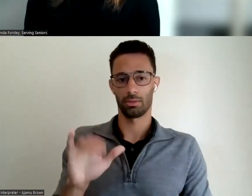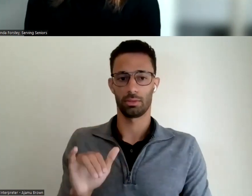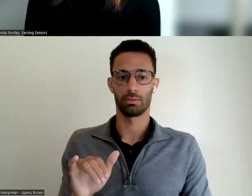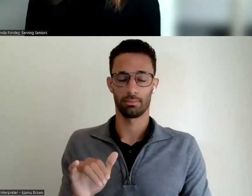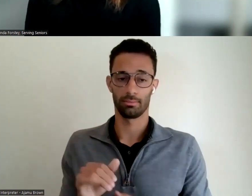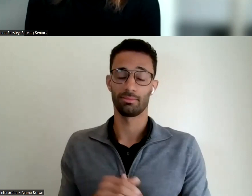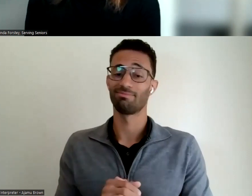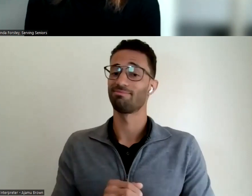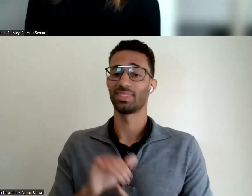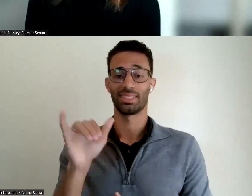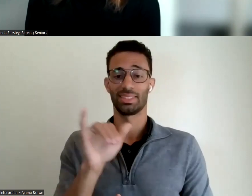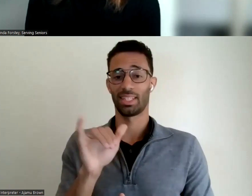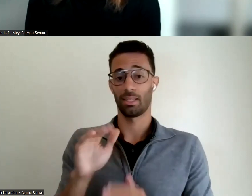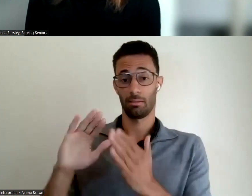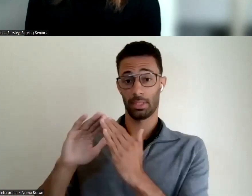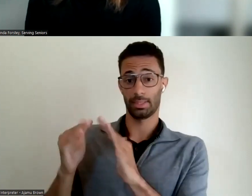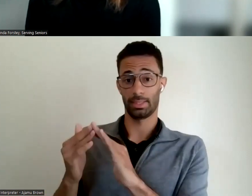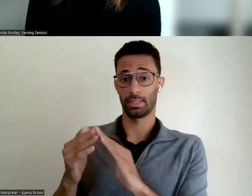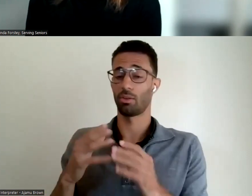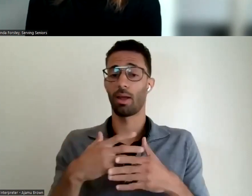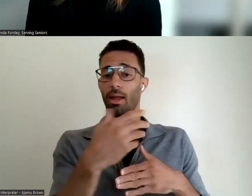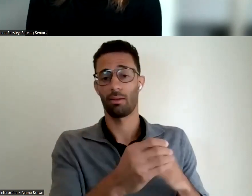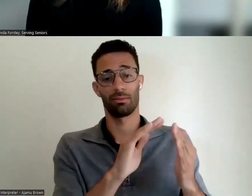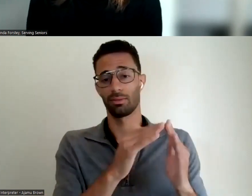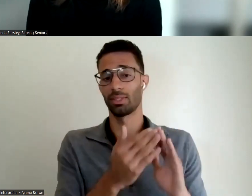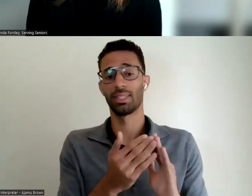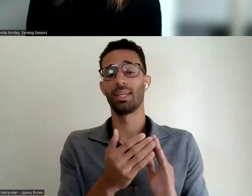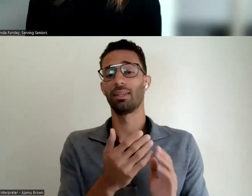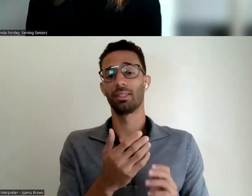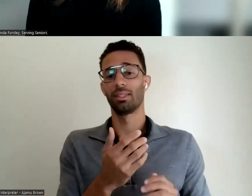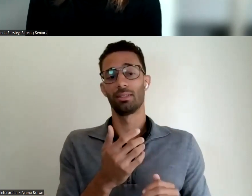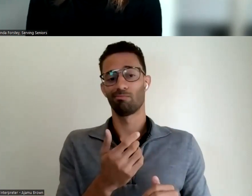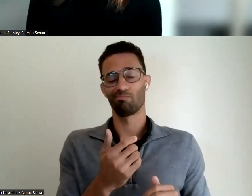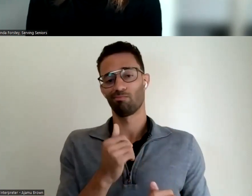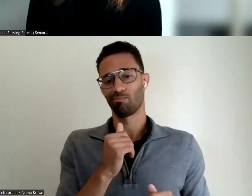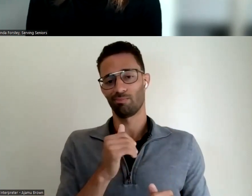urban. The housing crisis does not look that different in terms of housing availability.